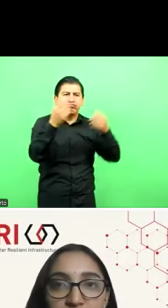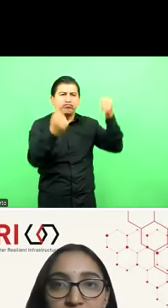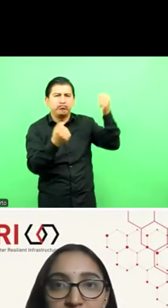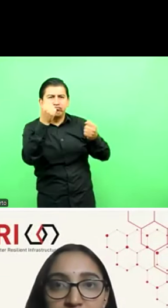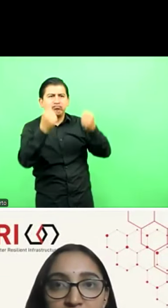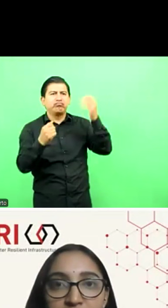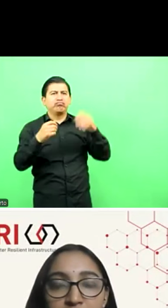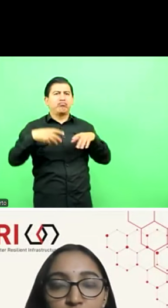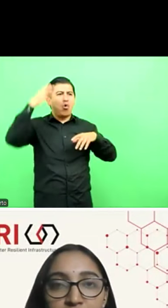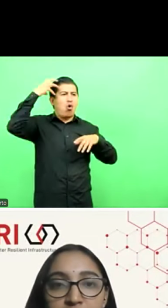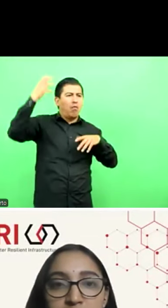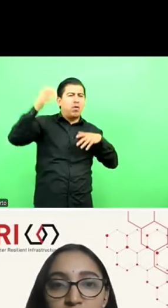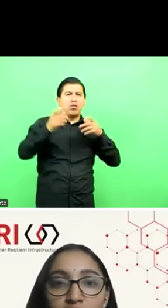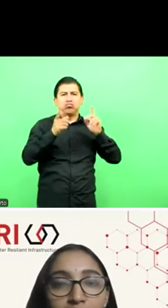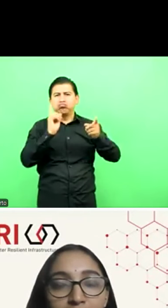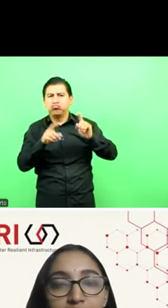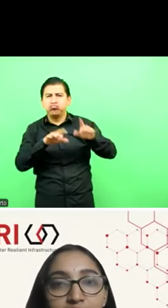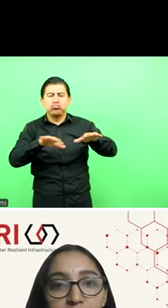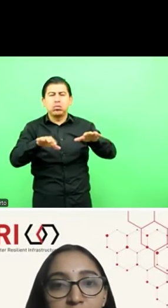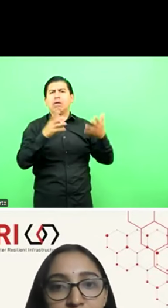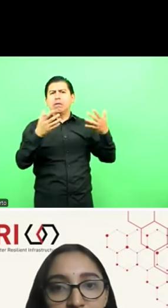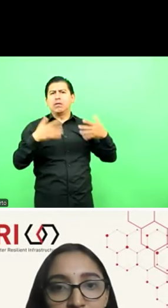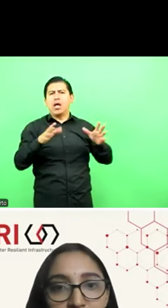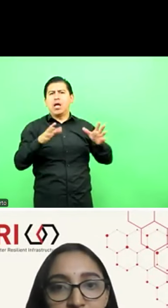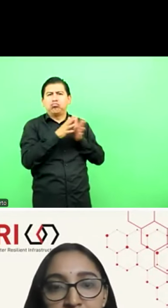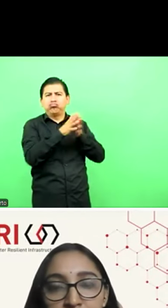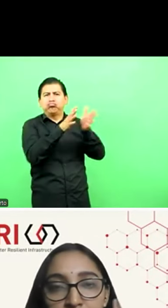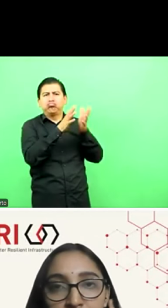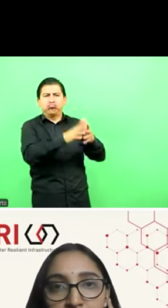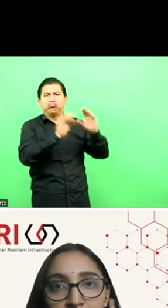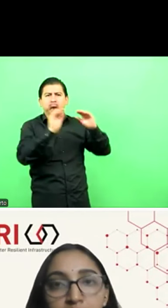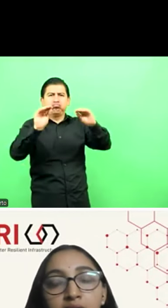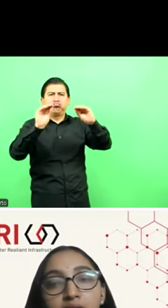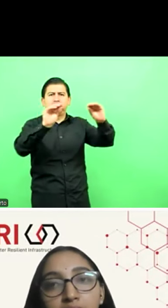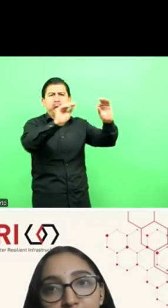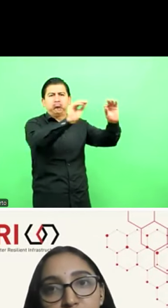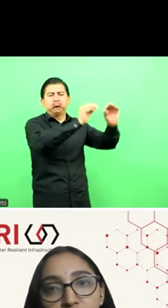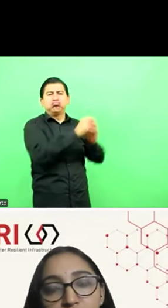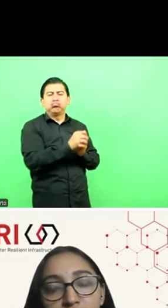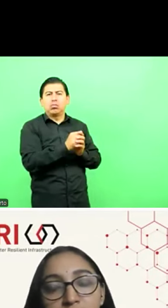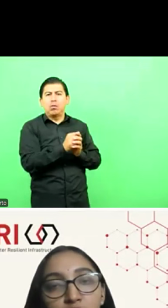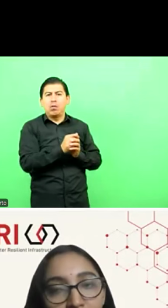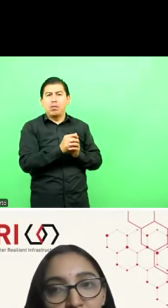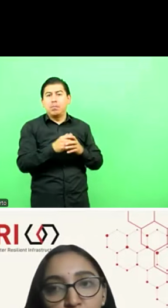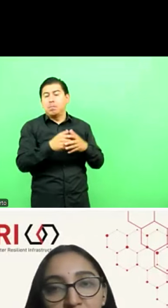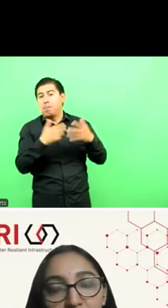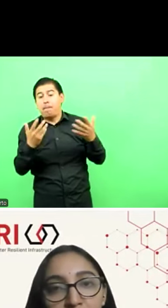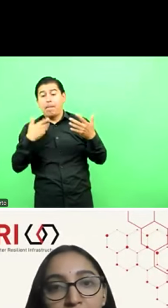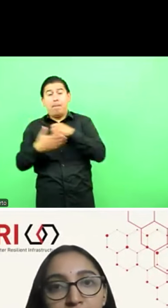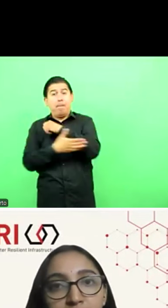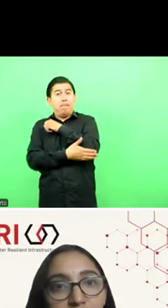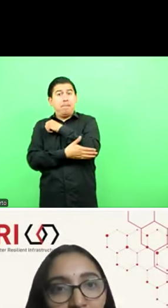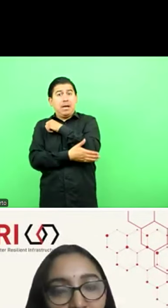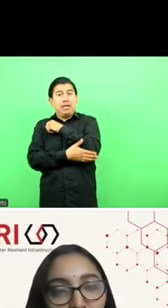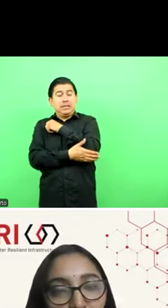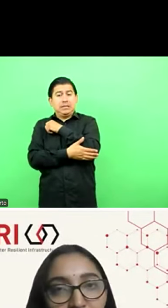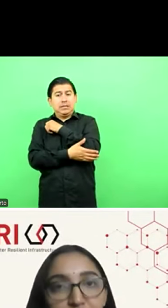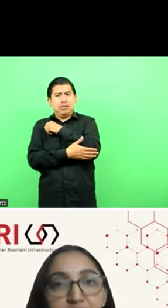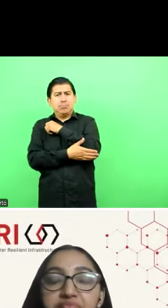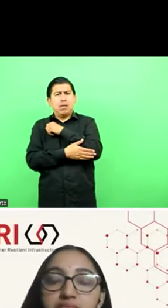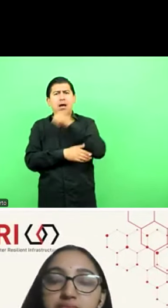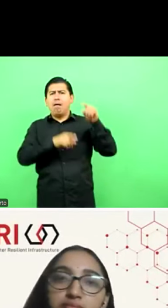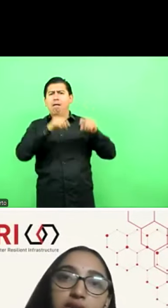specific initiatives including small island development states. and the mountain program and the urban